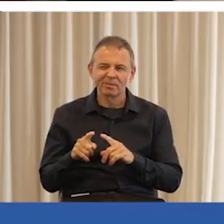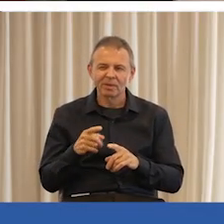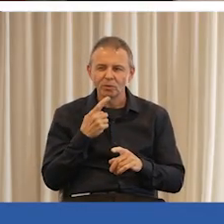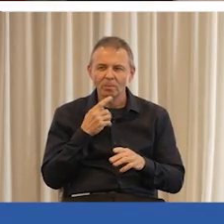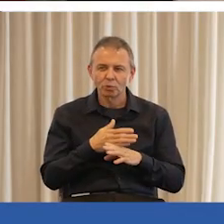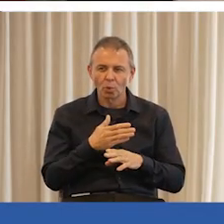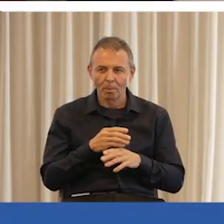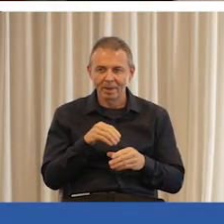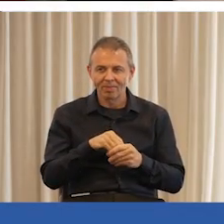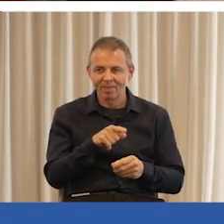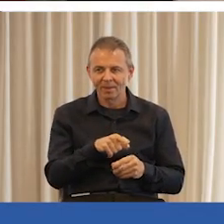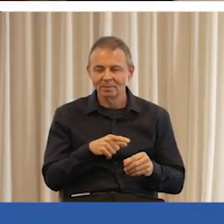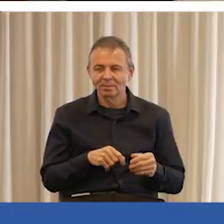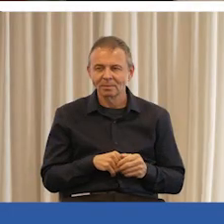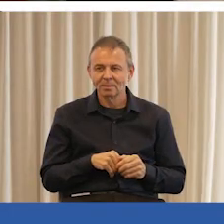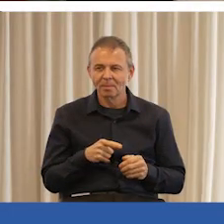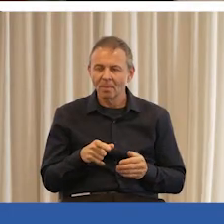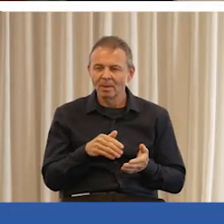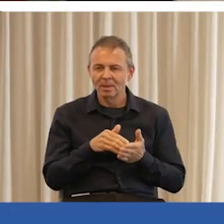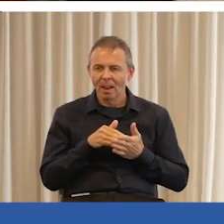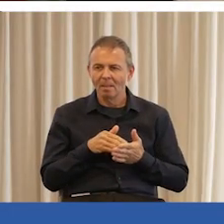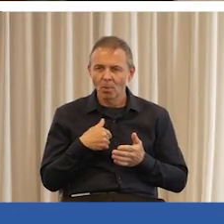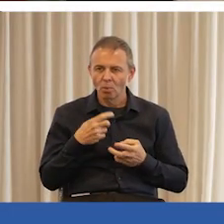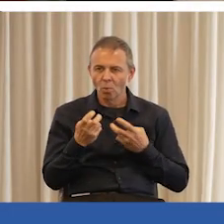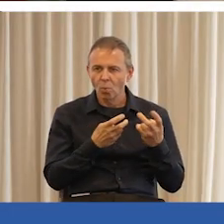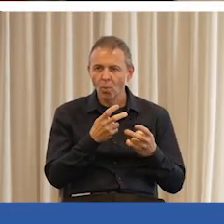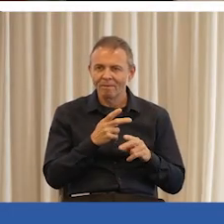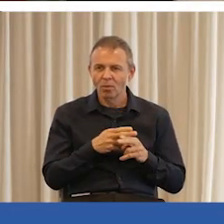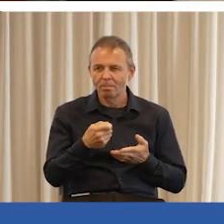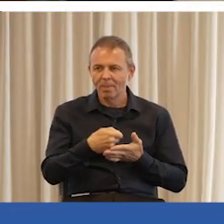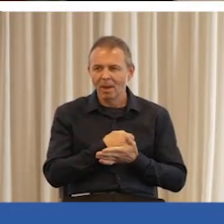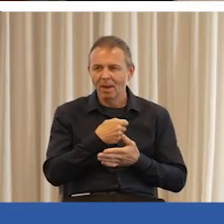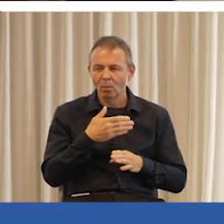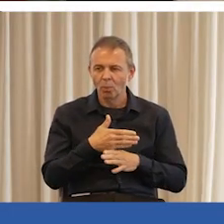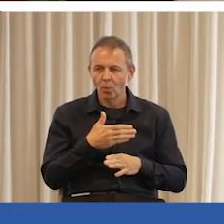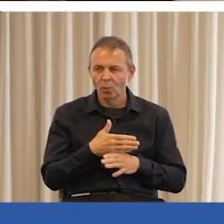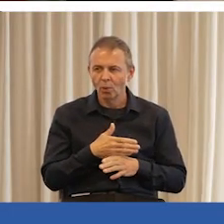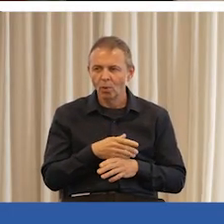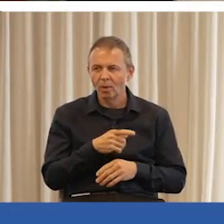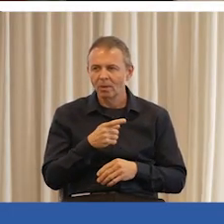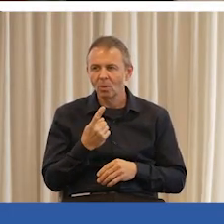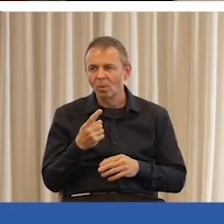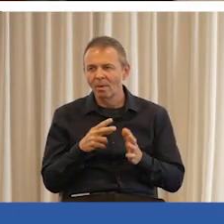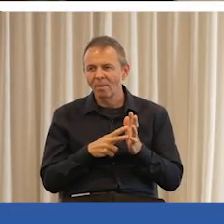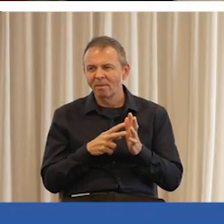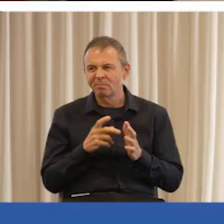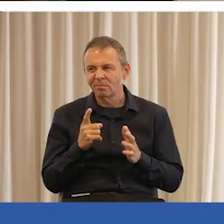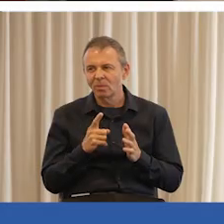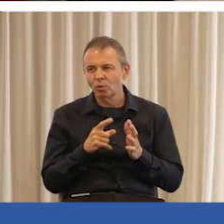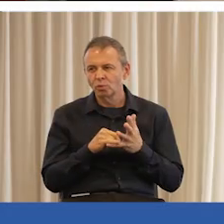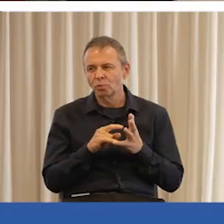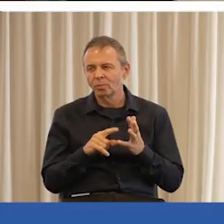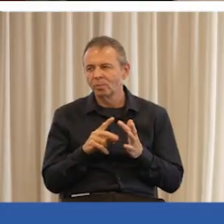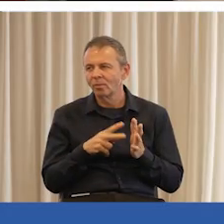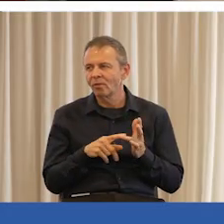she's looking for paid work and food is one of her vocational themes that we're exploring. But in terms of the exchange